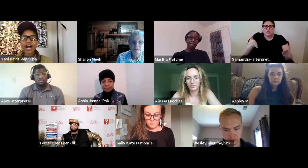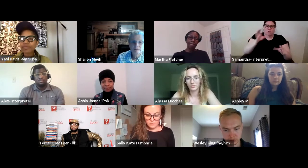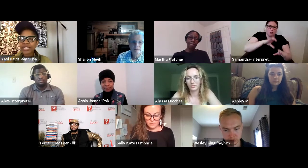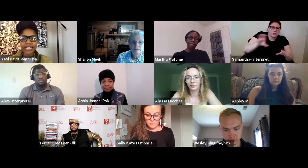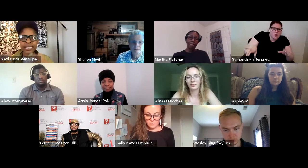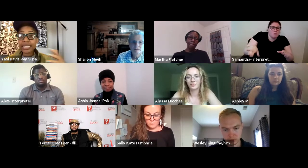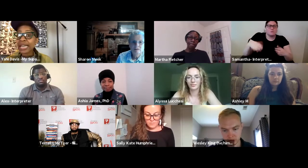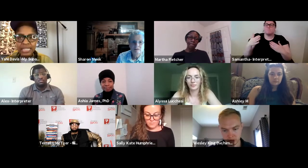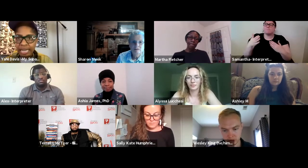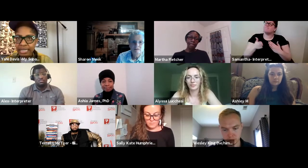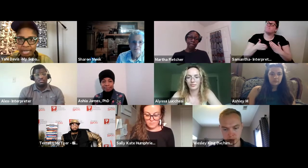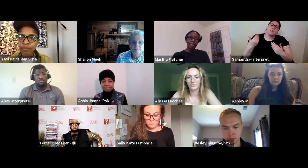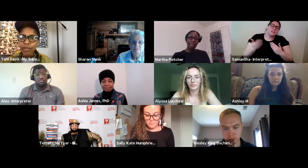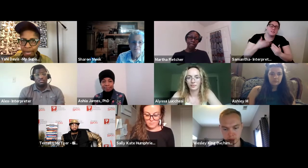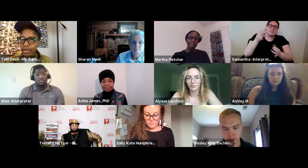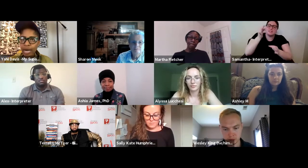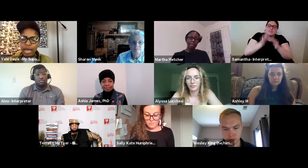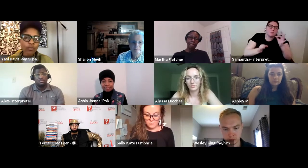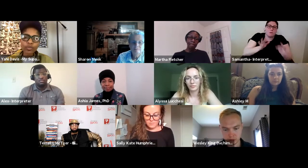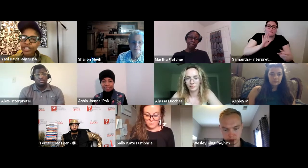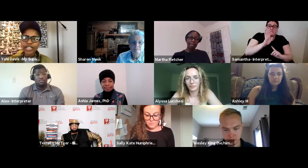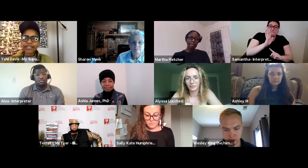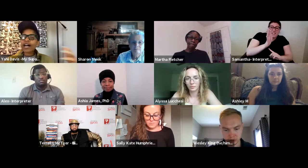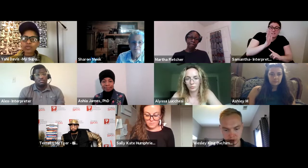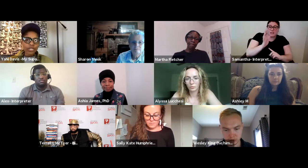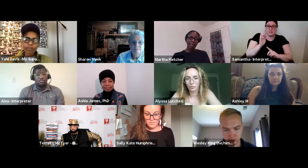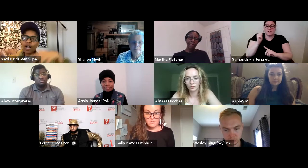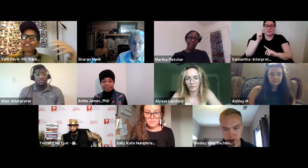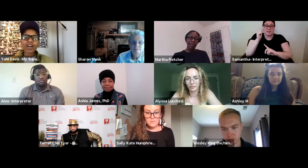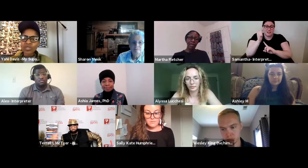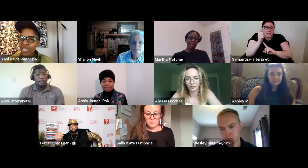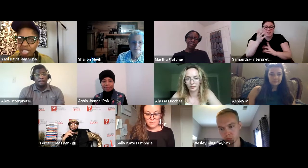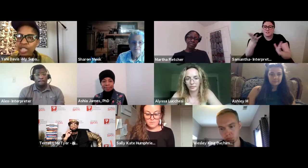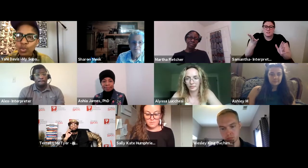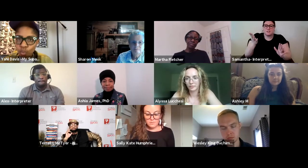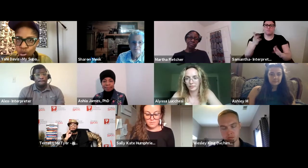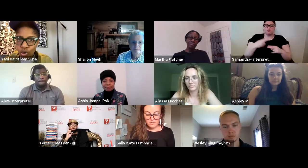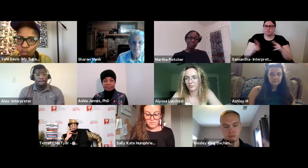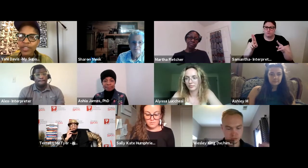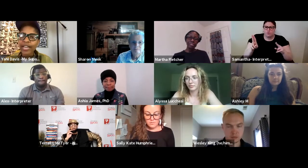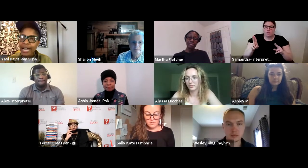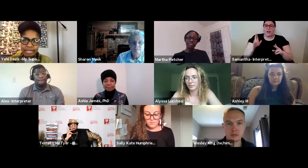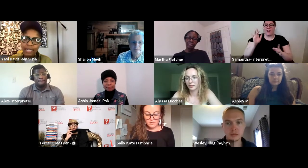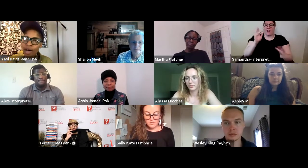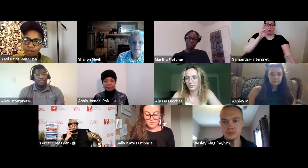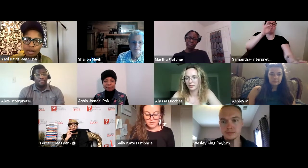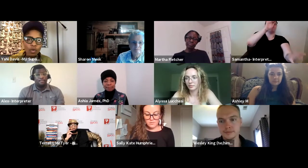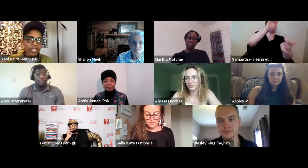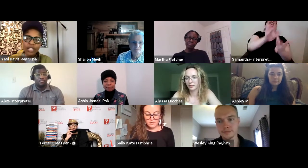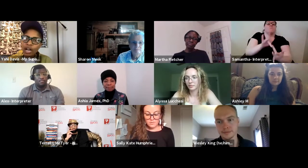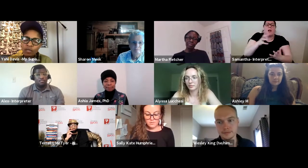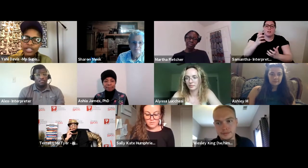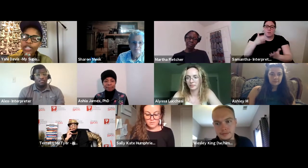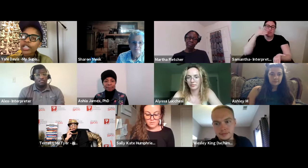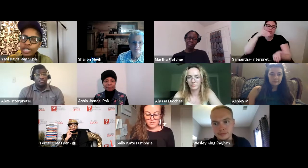take 5 seconds, 10 seconds to implement. And we're reaching thousands upon thousands in the world with God's love,